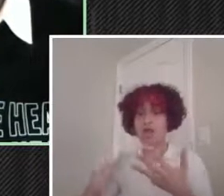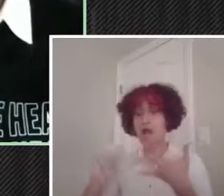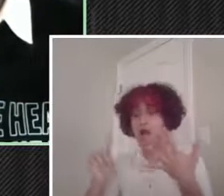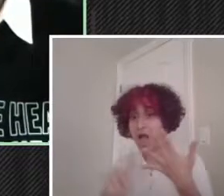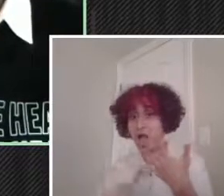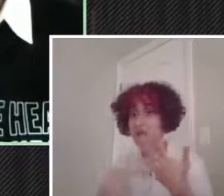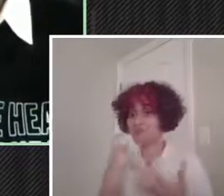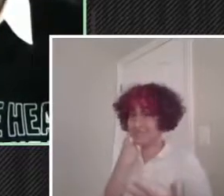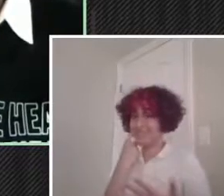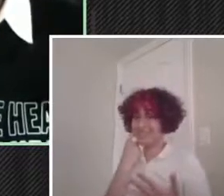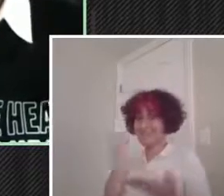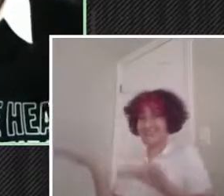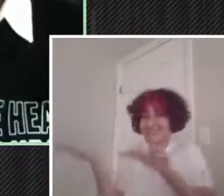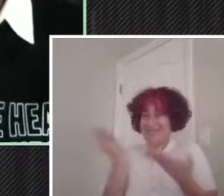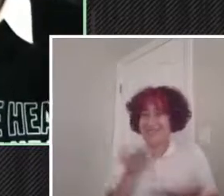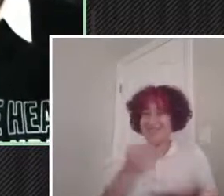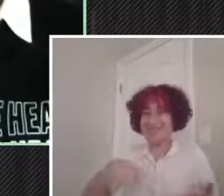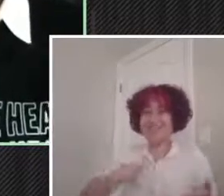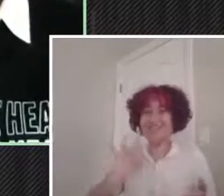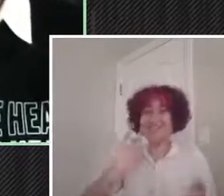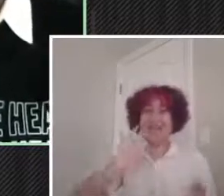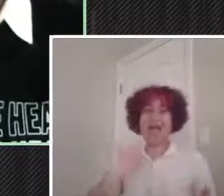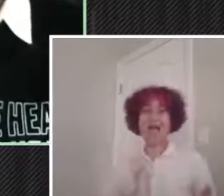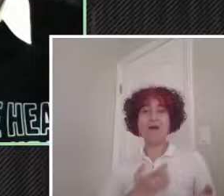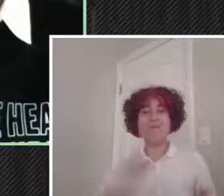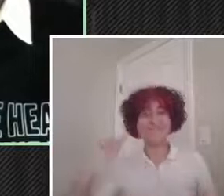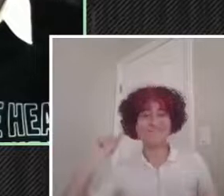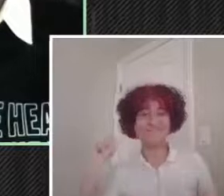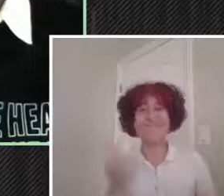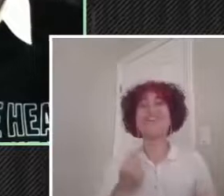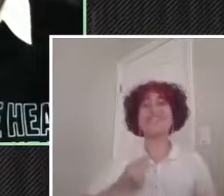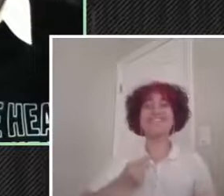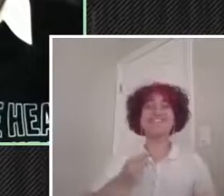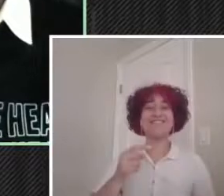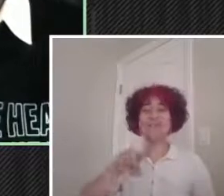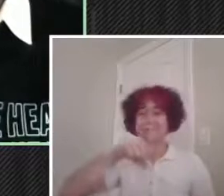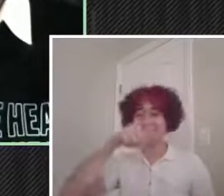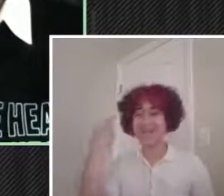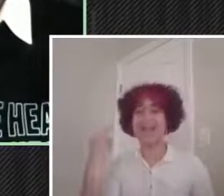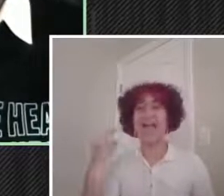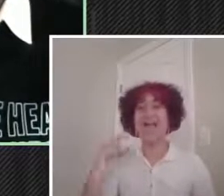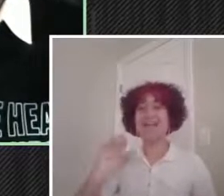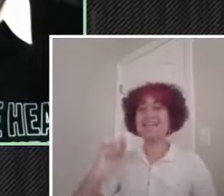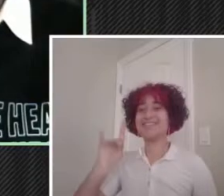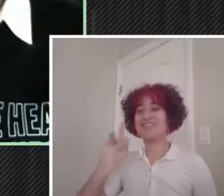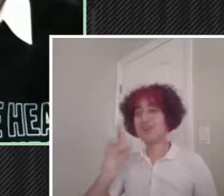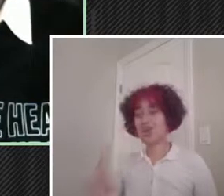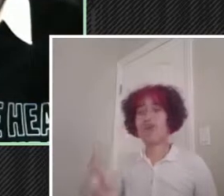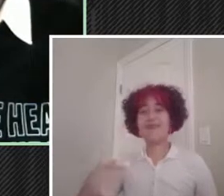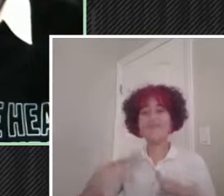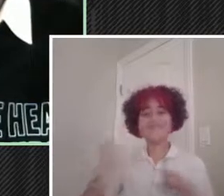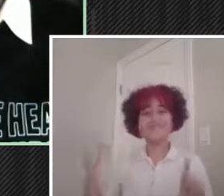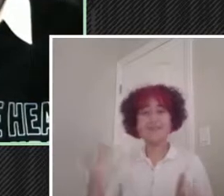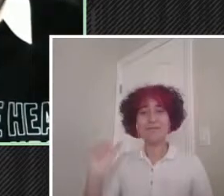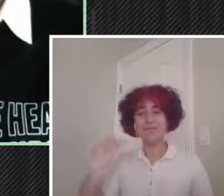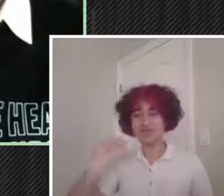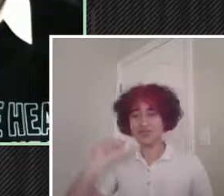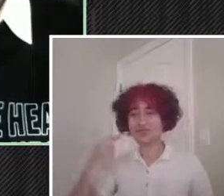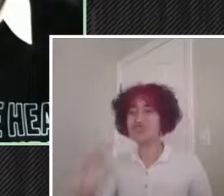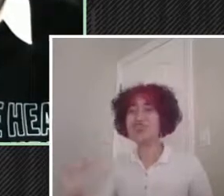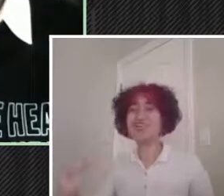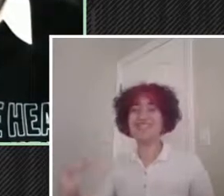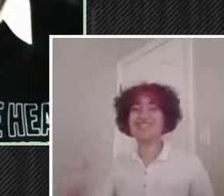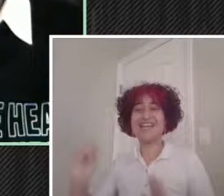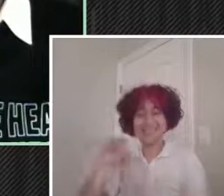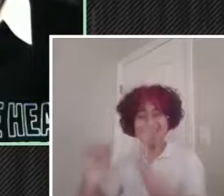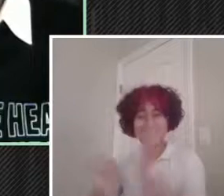us our first African-American senator from the great state of Georgia. She was senior advisor to